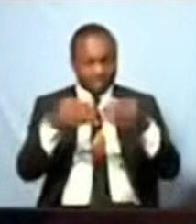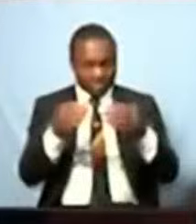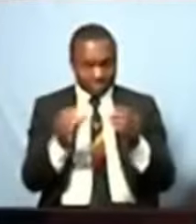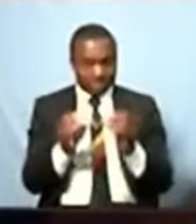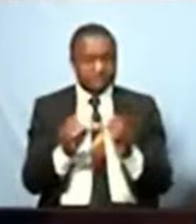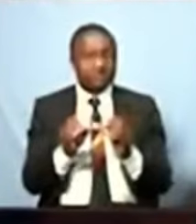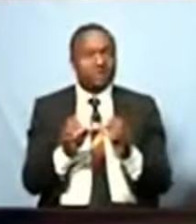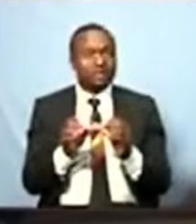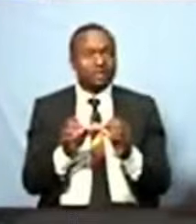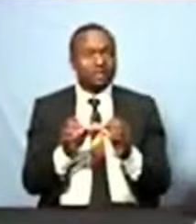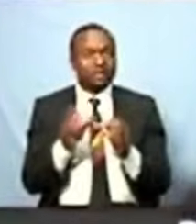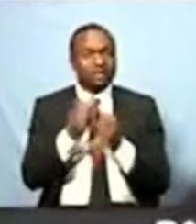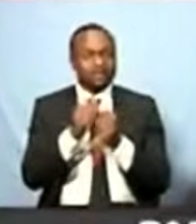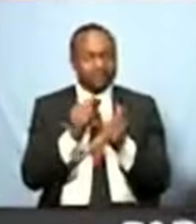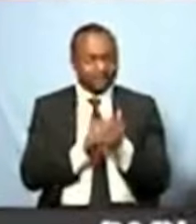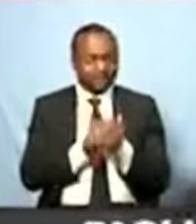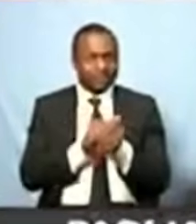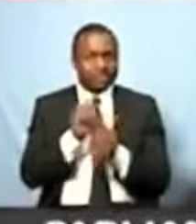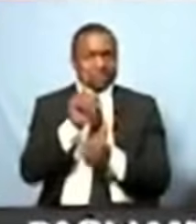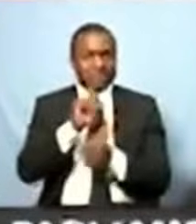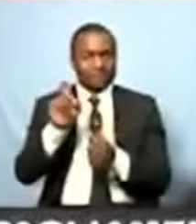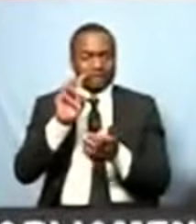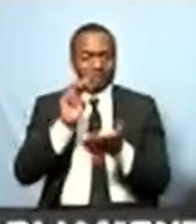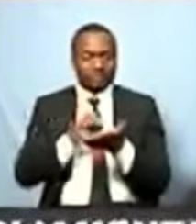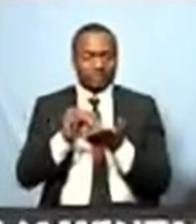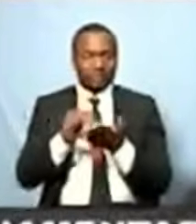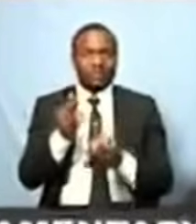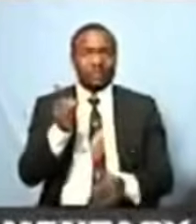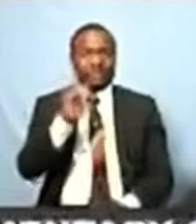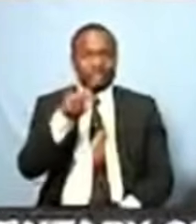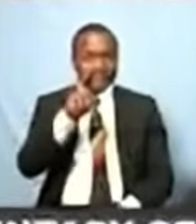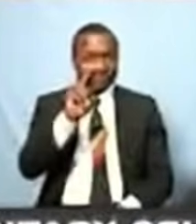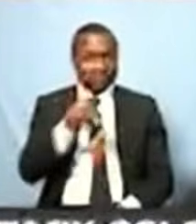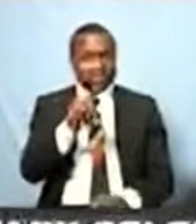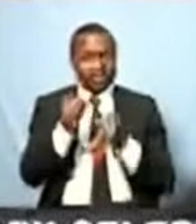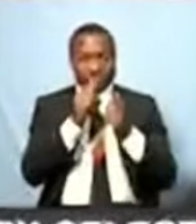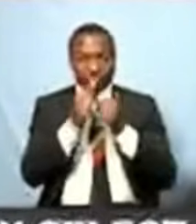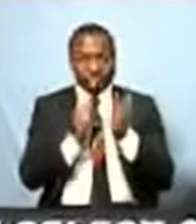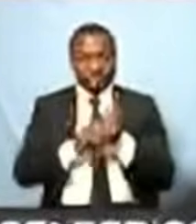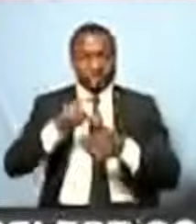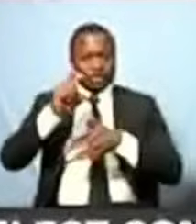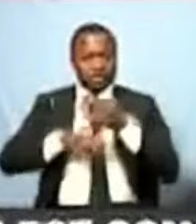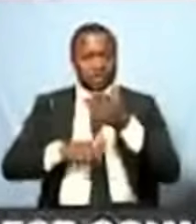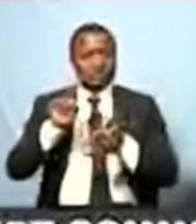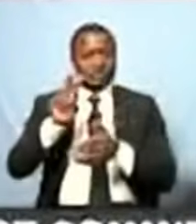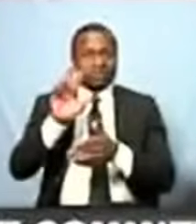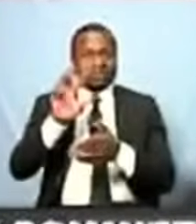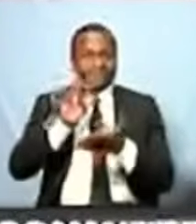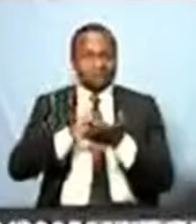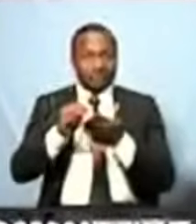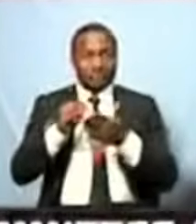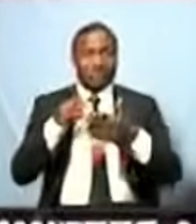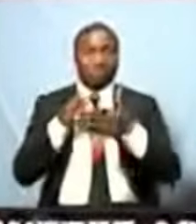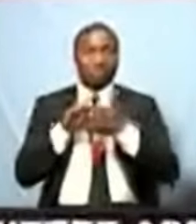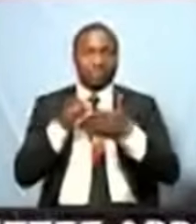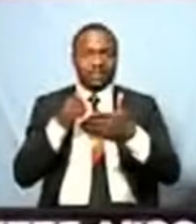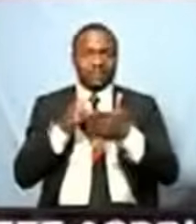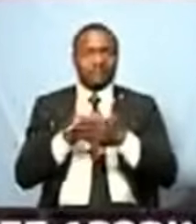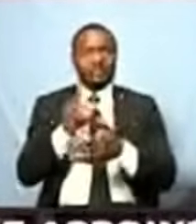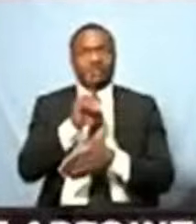constituencies is about $100 million. So you are talking about a cost of $25 million against $100